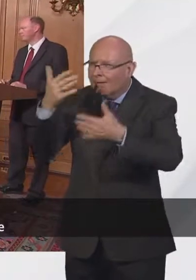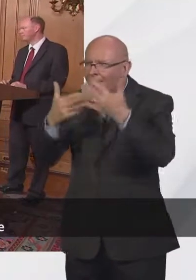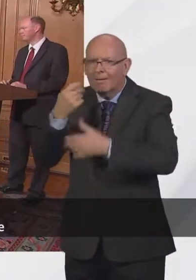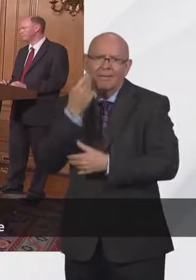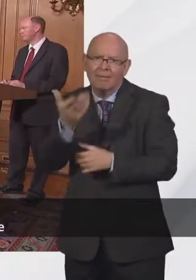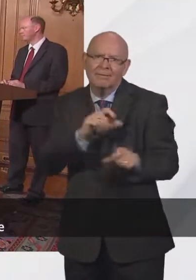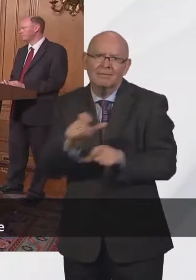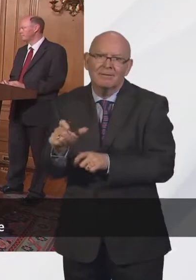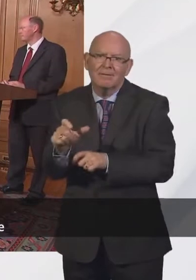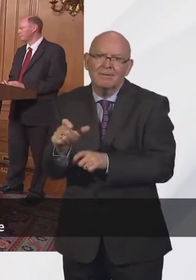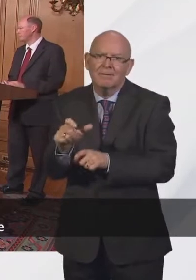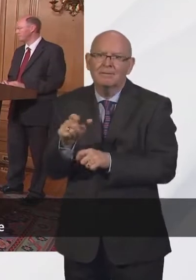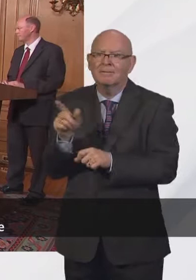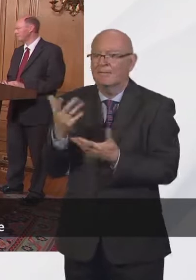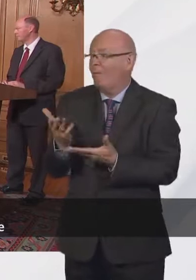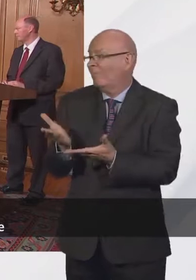Suzanne.